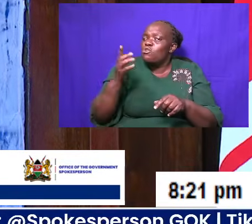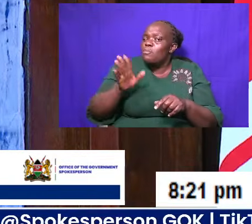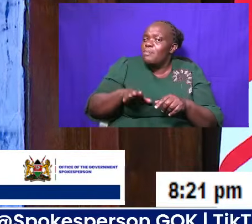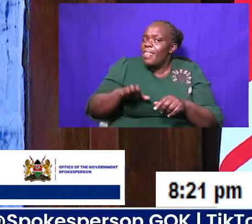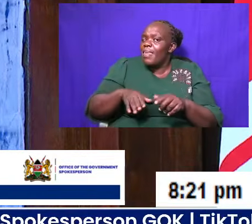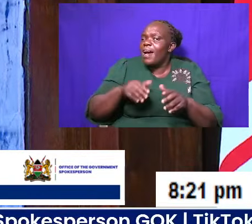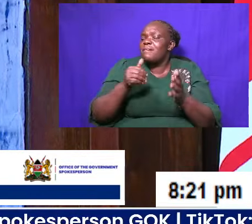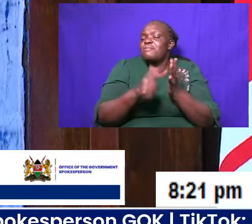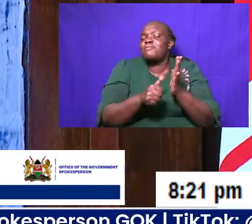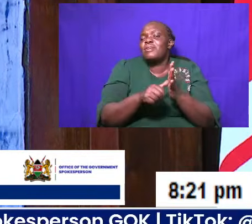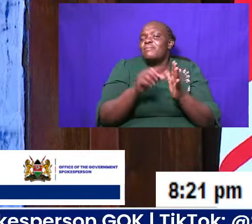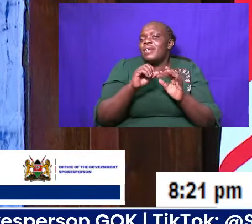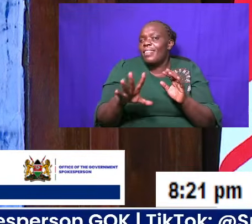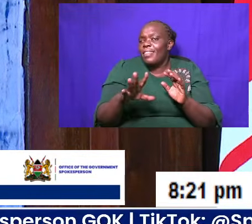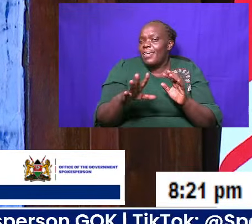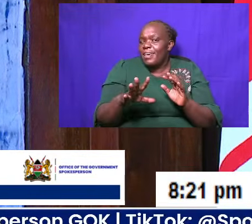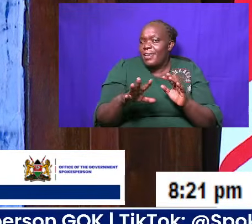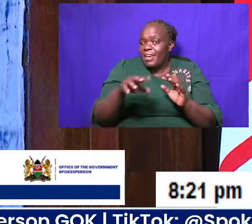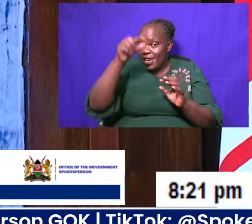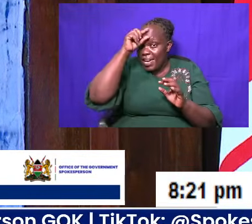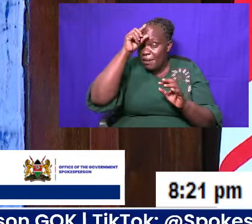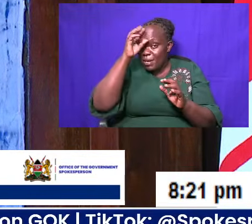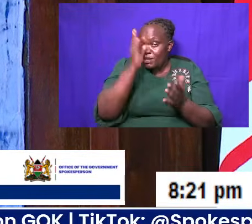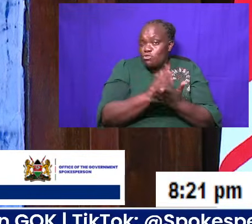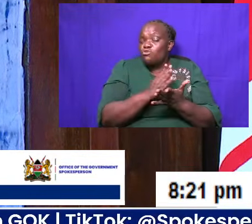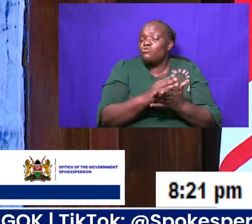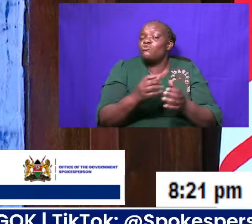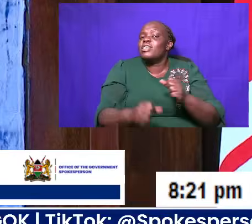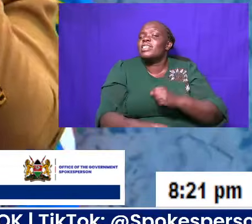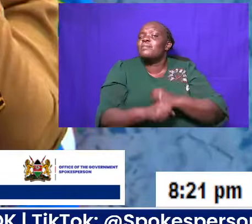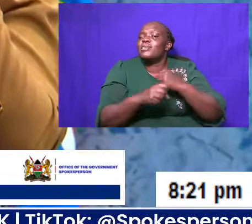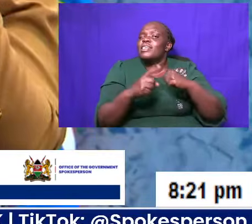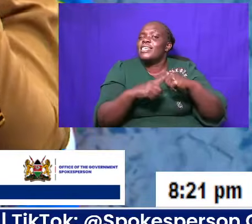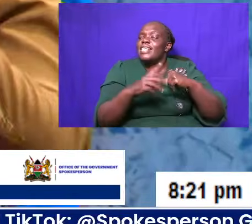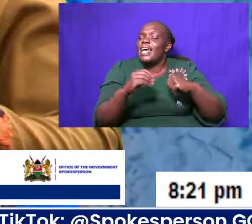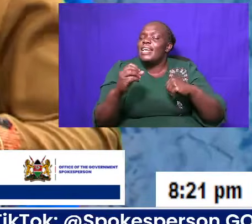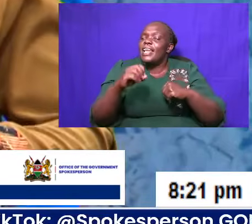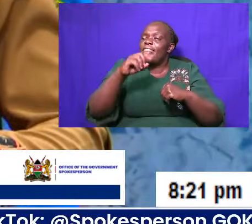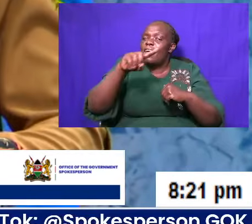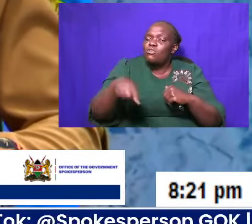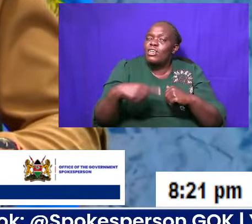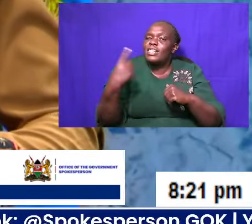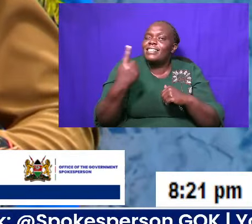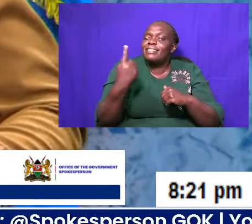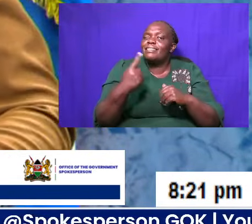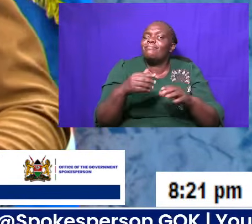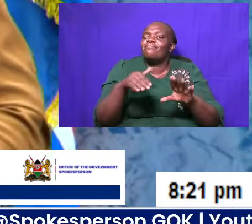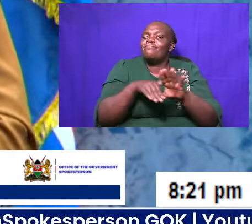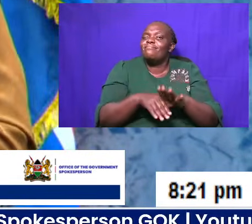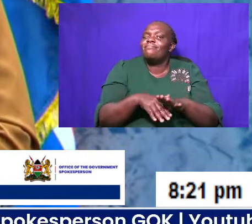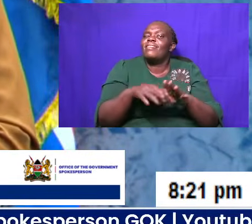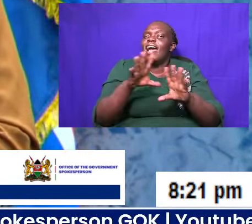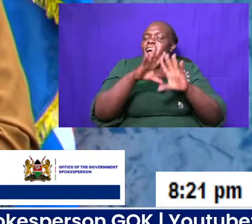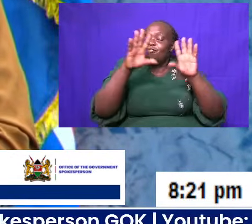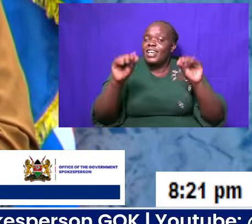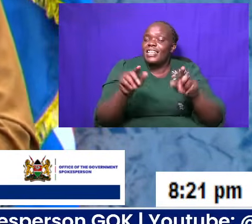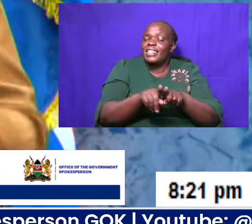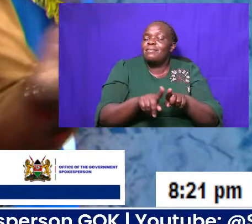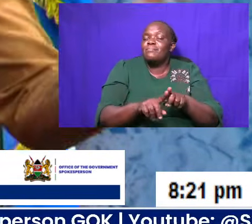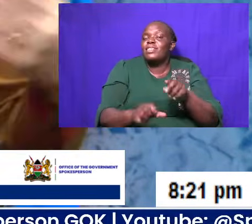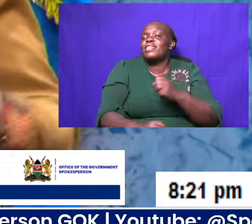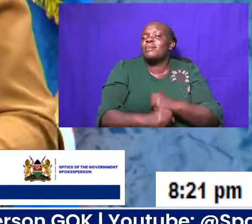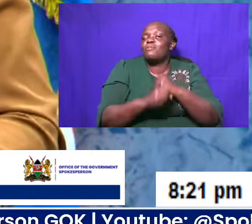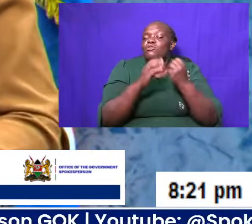problem. Iko poa. Na by the way, you know, Gava imesema 600,000 single mothers waingizwe kwa mpango ya AGPO. Wanakuwa trained saa hii. Si